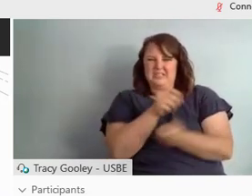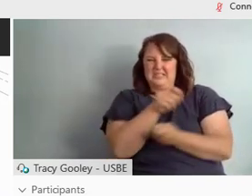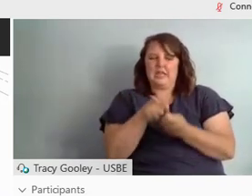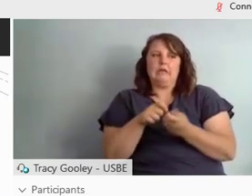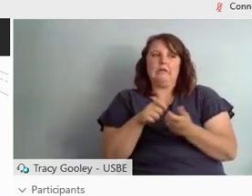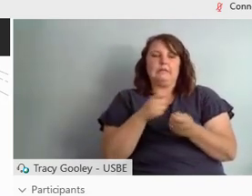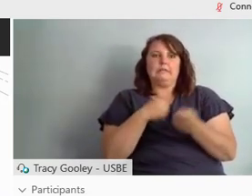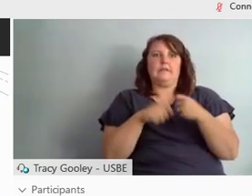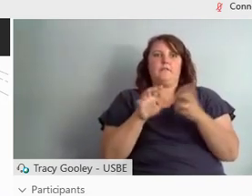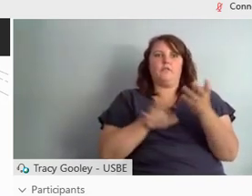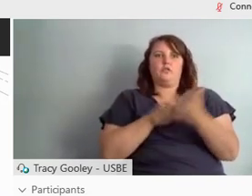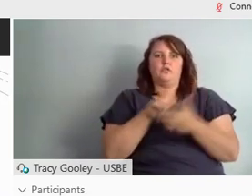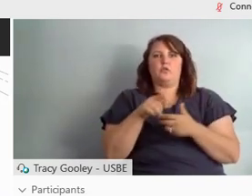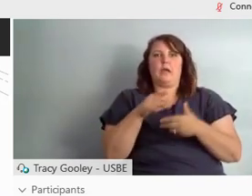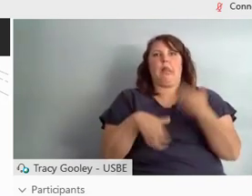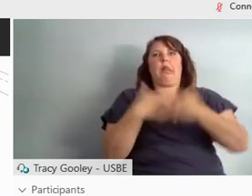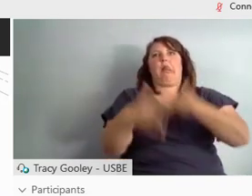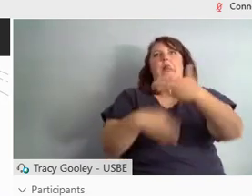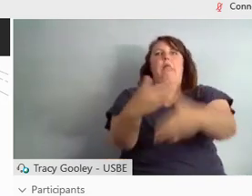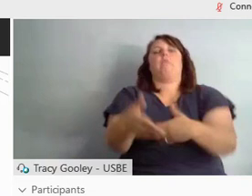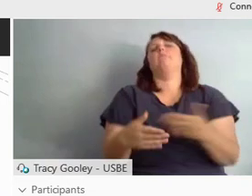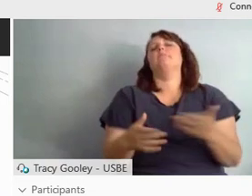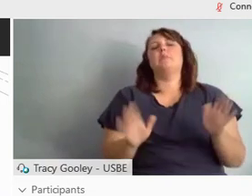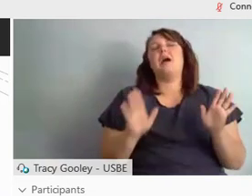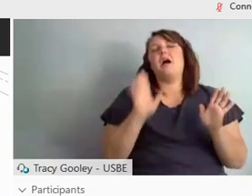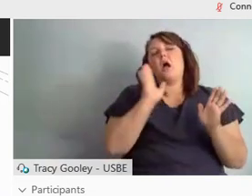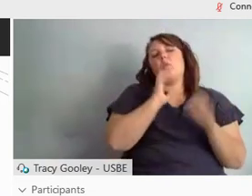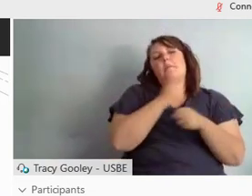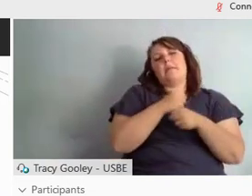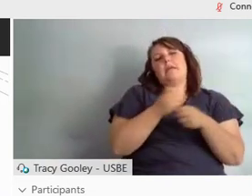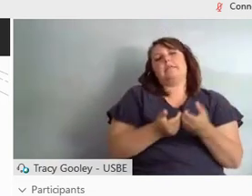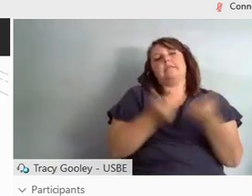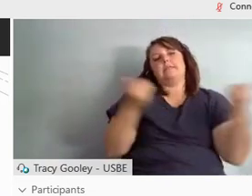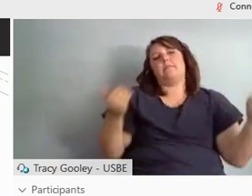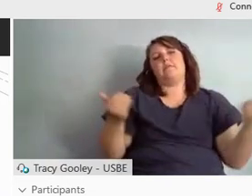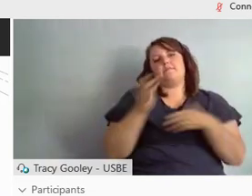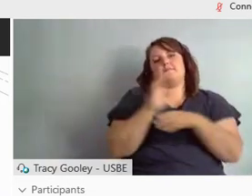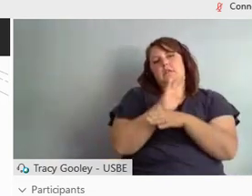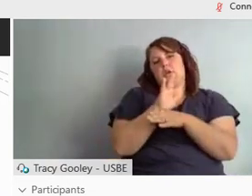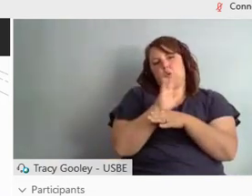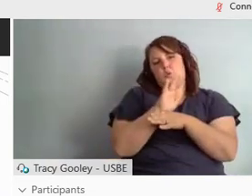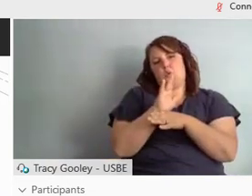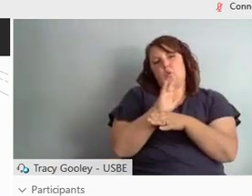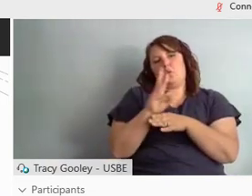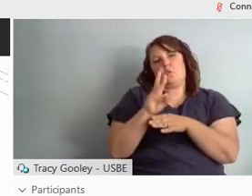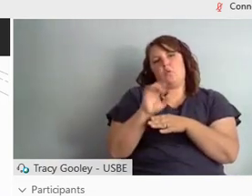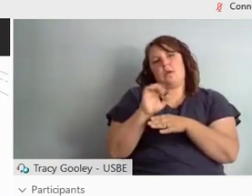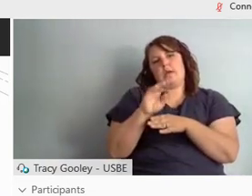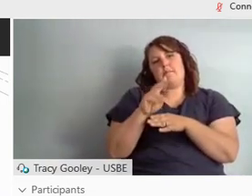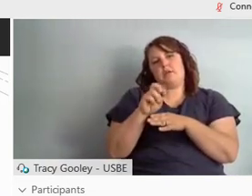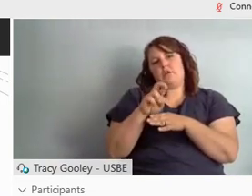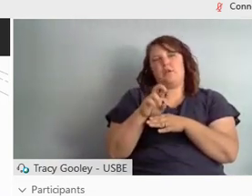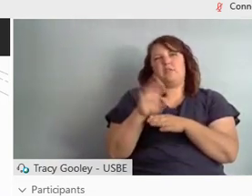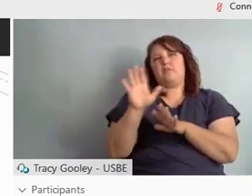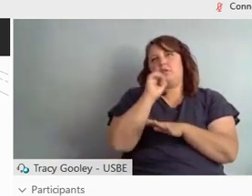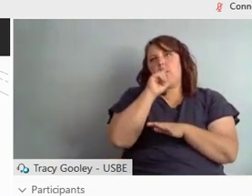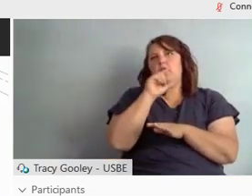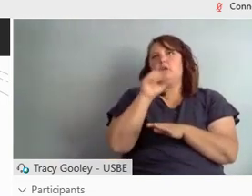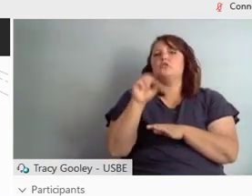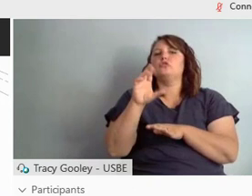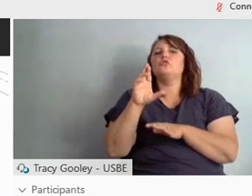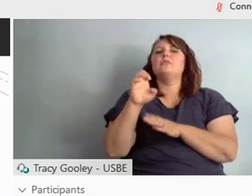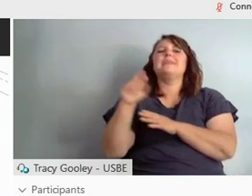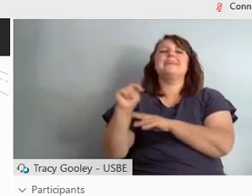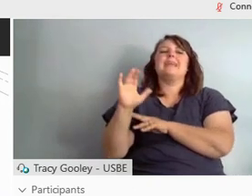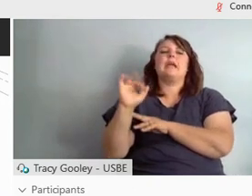than confusing you, I just kind of shuffled through it really fast. But I will make a separate webinar or screencast for you, not a webinar,